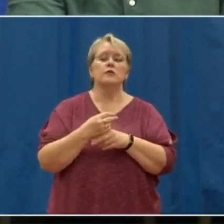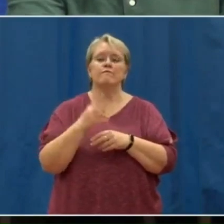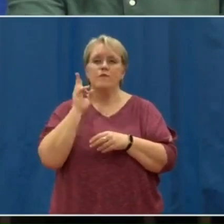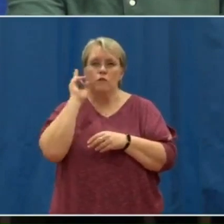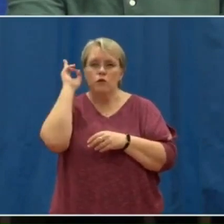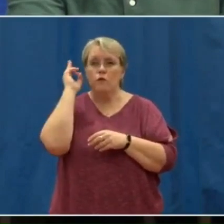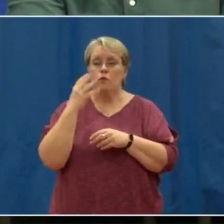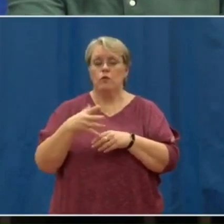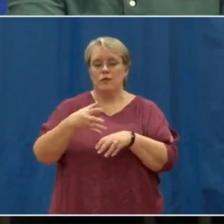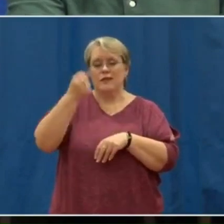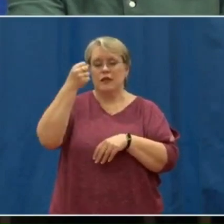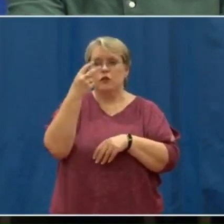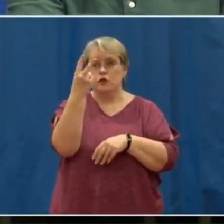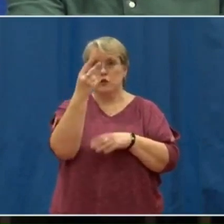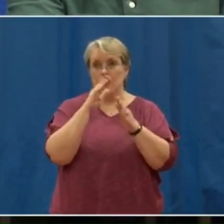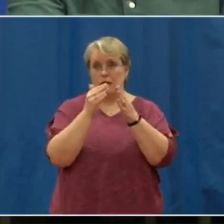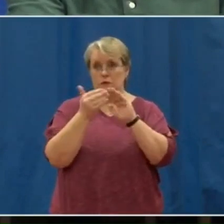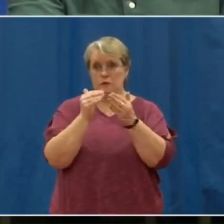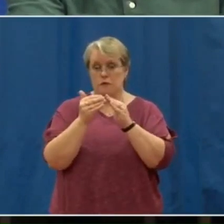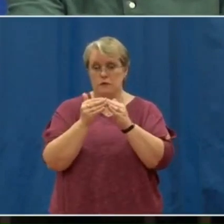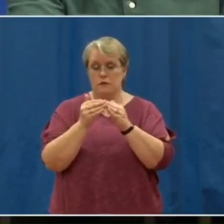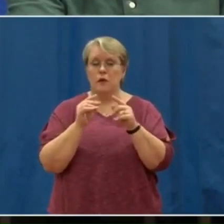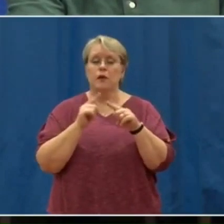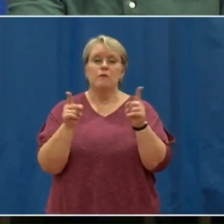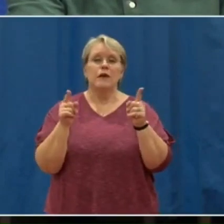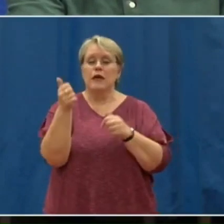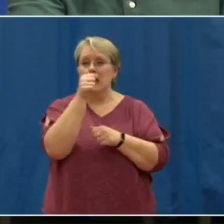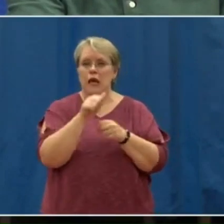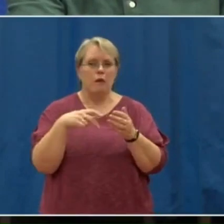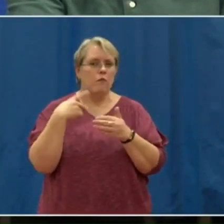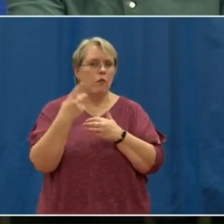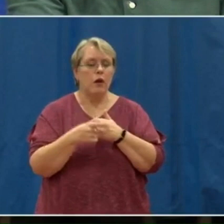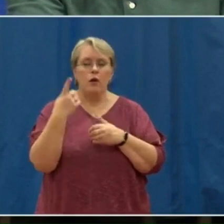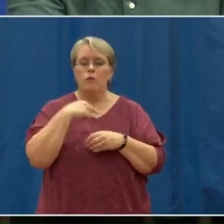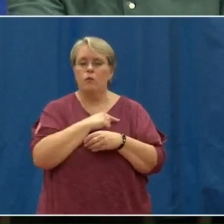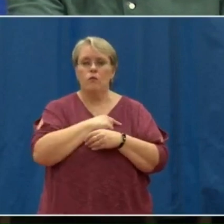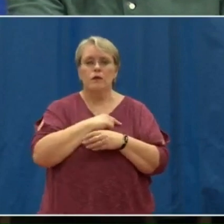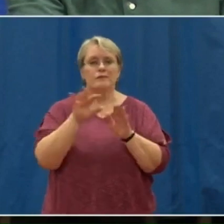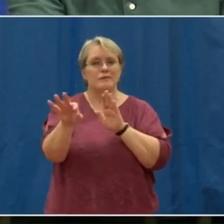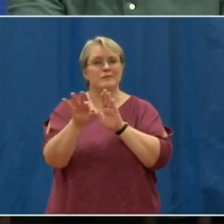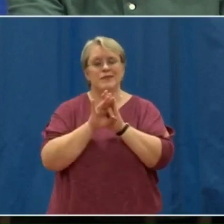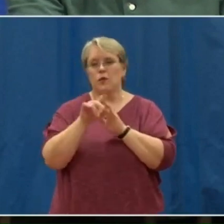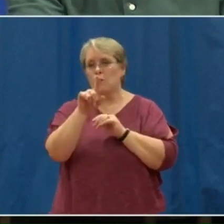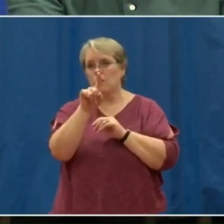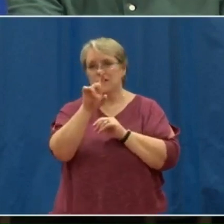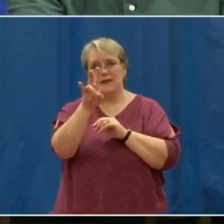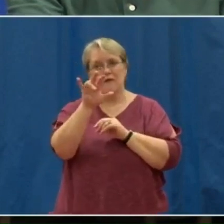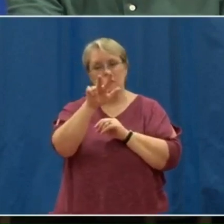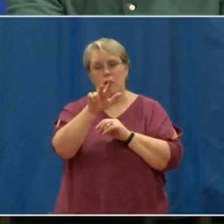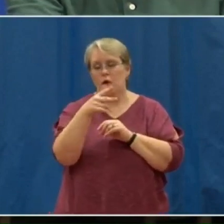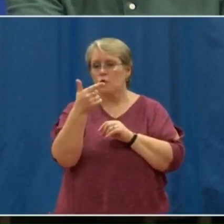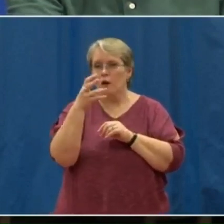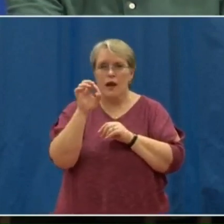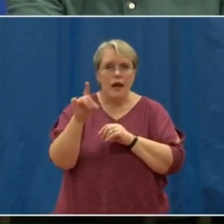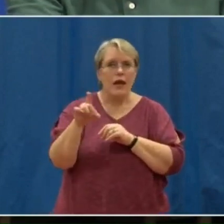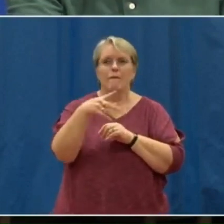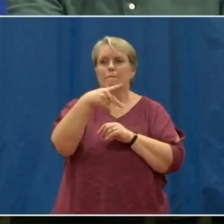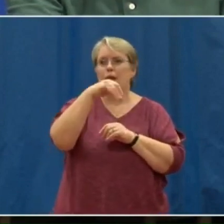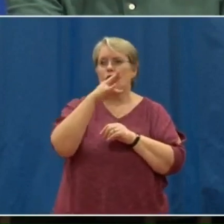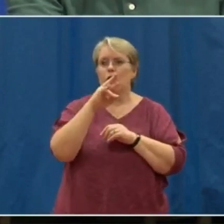2 houses. But any other project that we would have selected on 173rd or Grand or